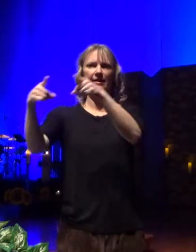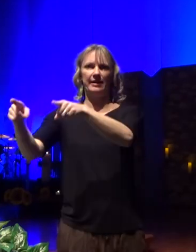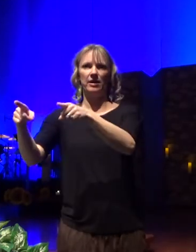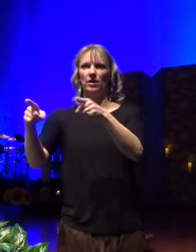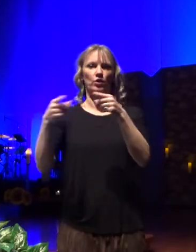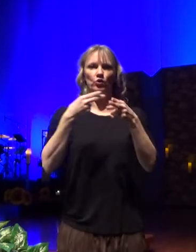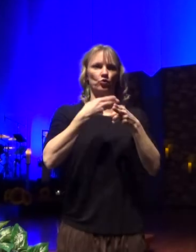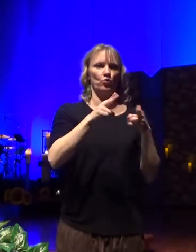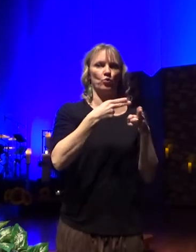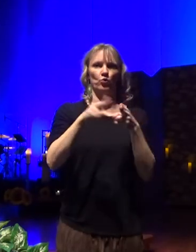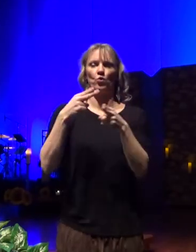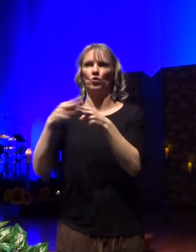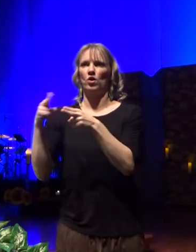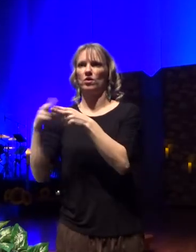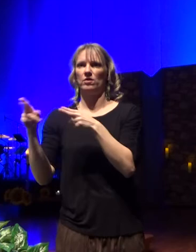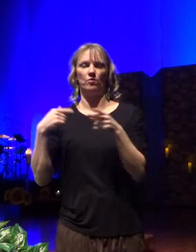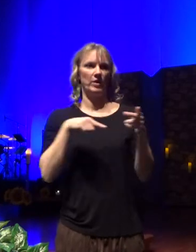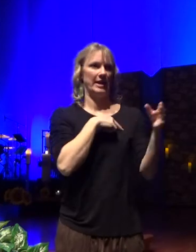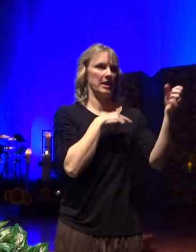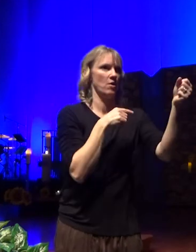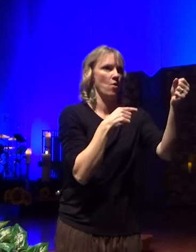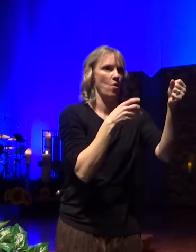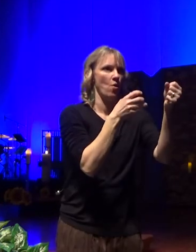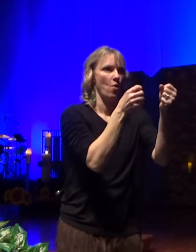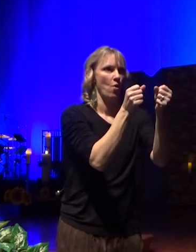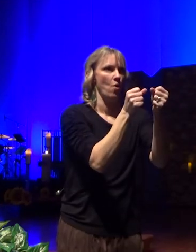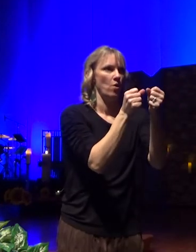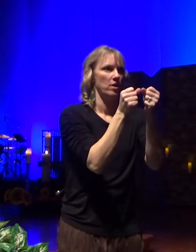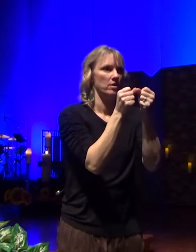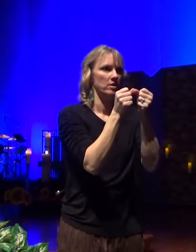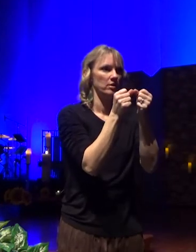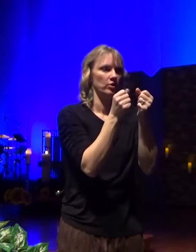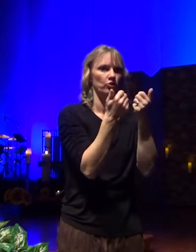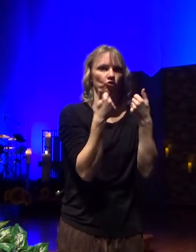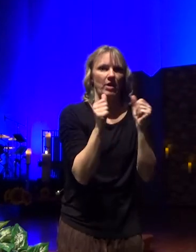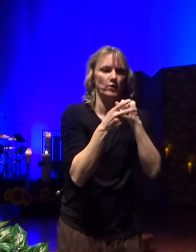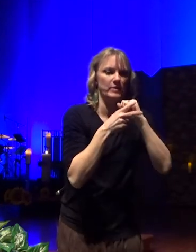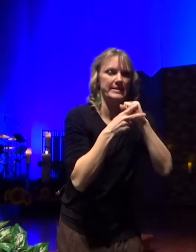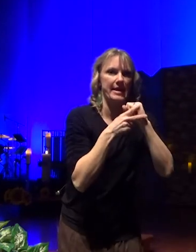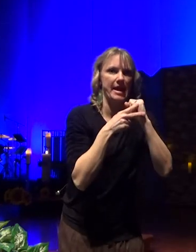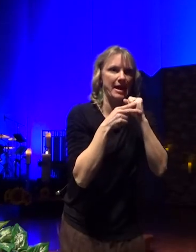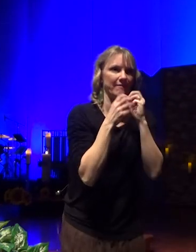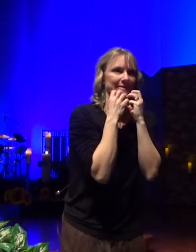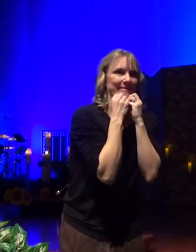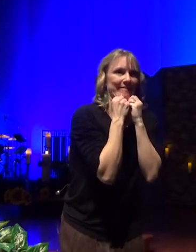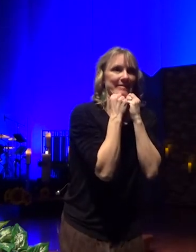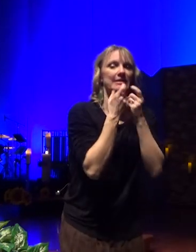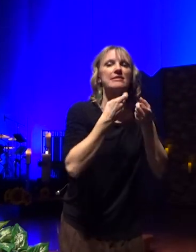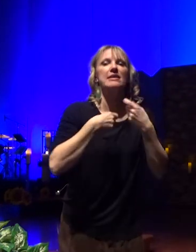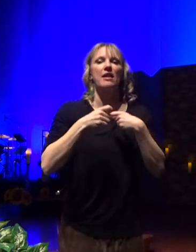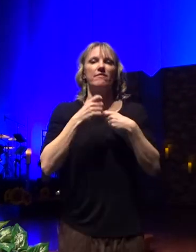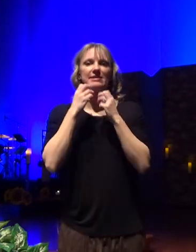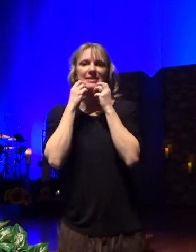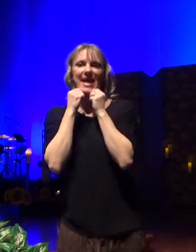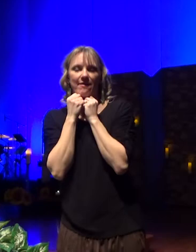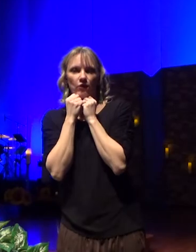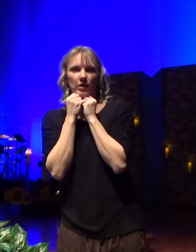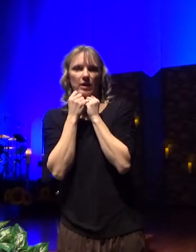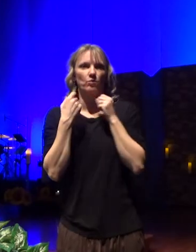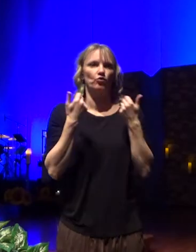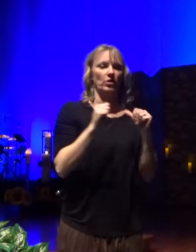that's always fleeting. So we cling to it, right? We try to save it instead of just savoring